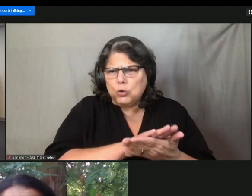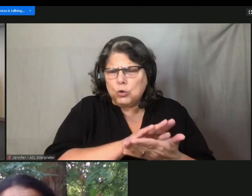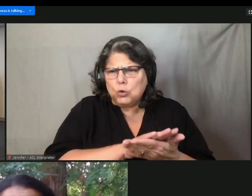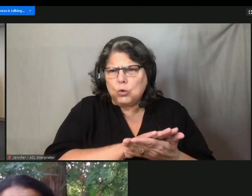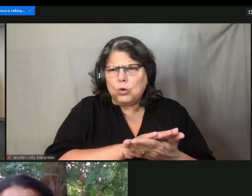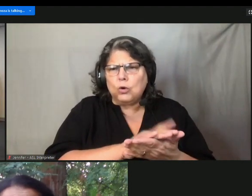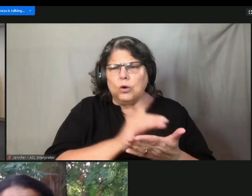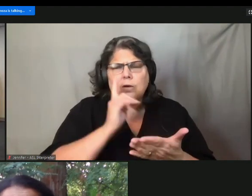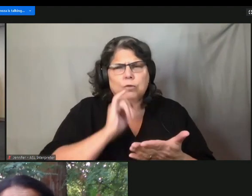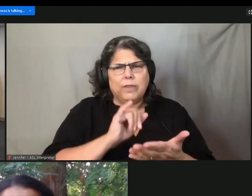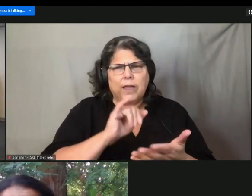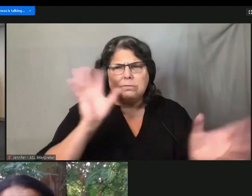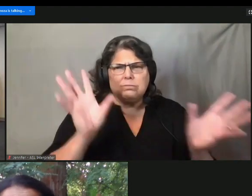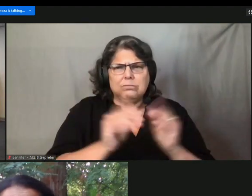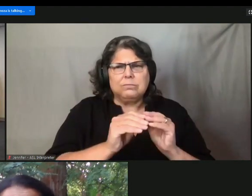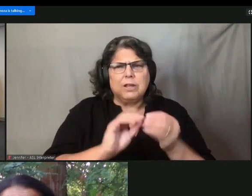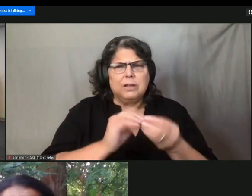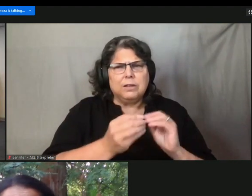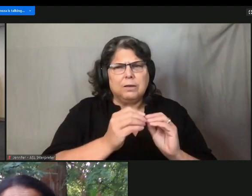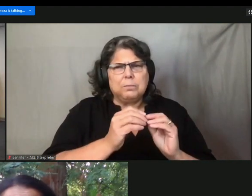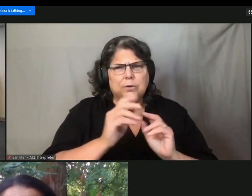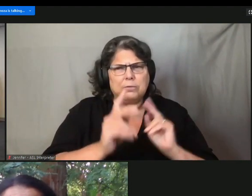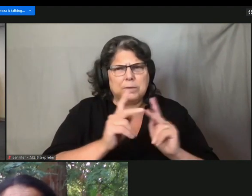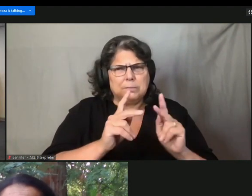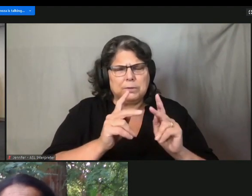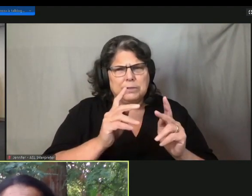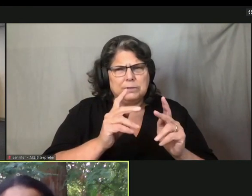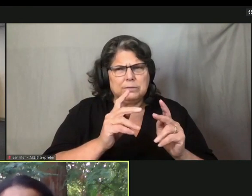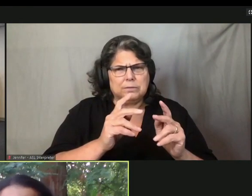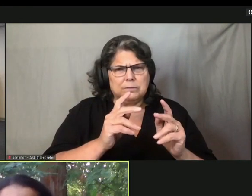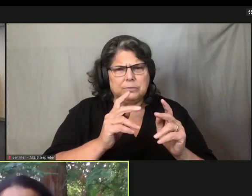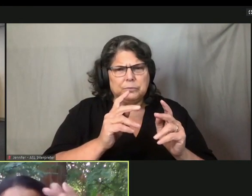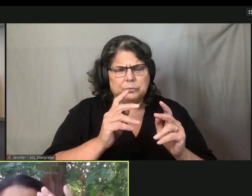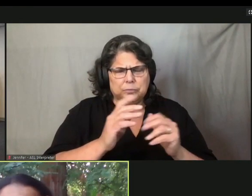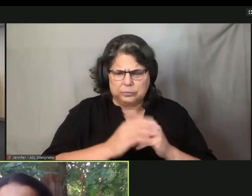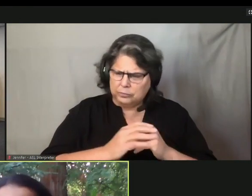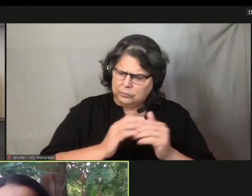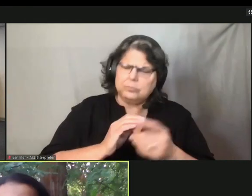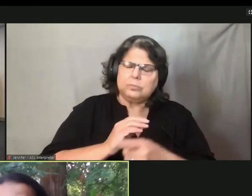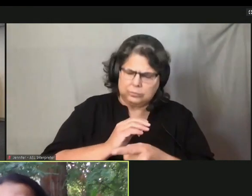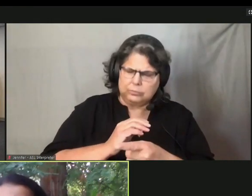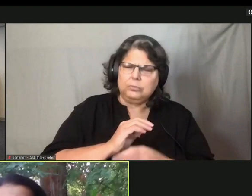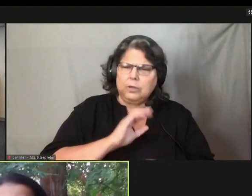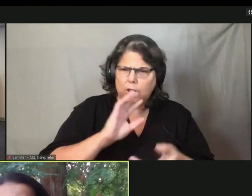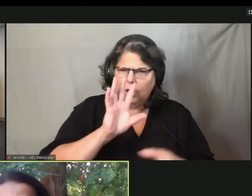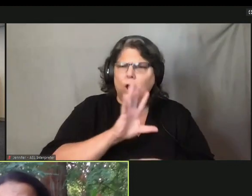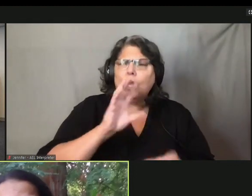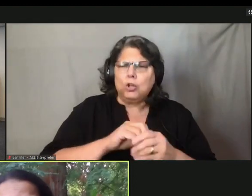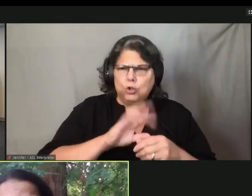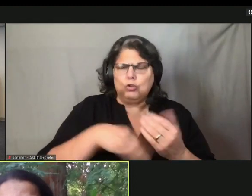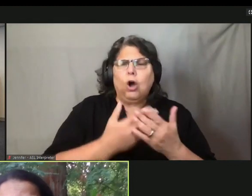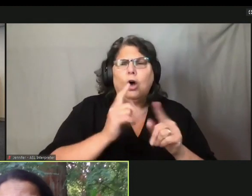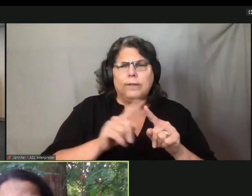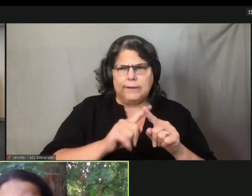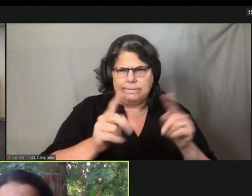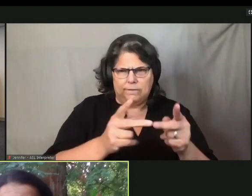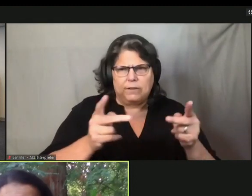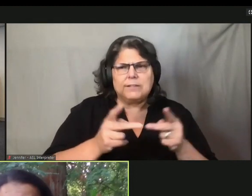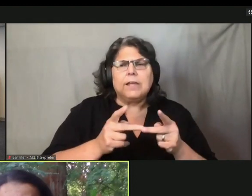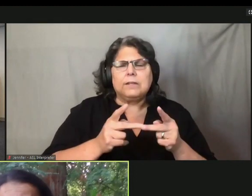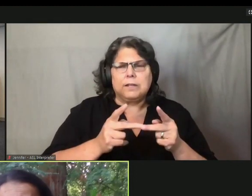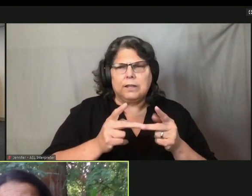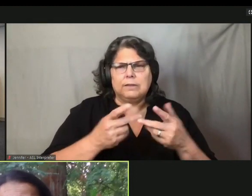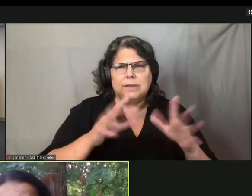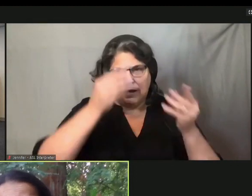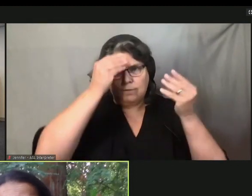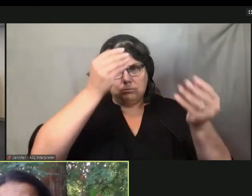this dozen facilities? Yeah, that would include all of the different facilities that have been reported